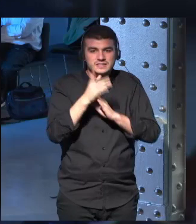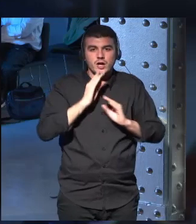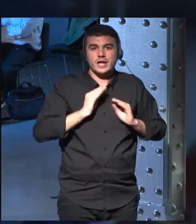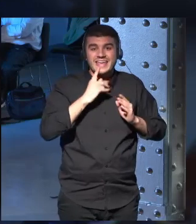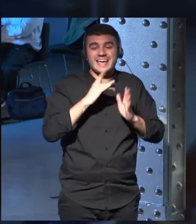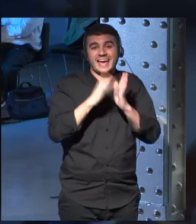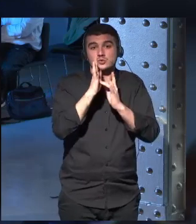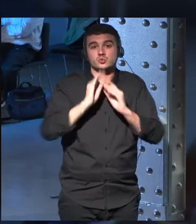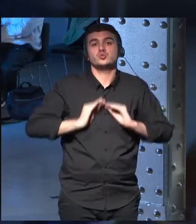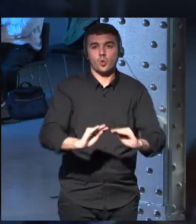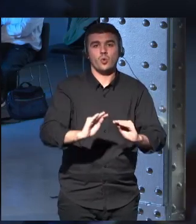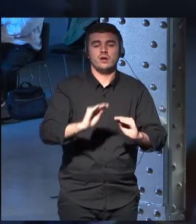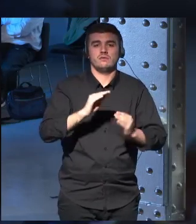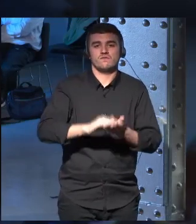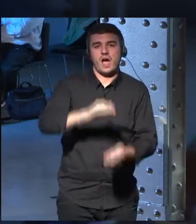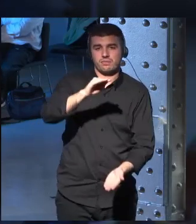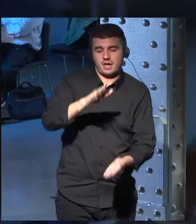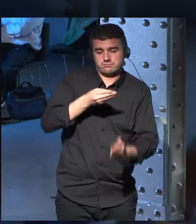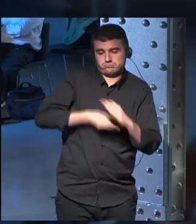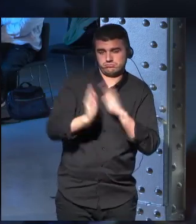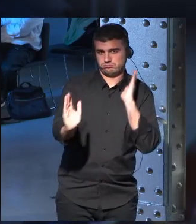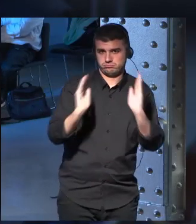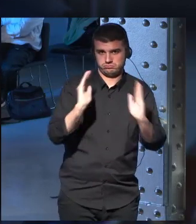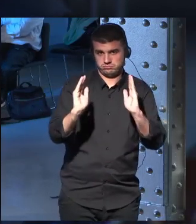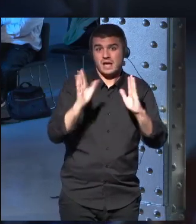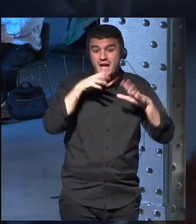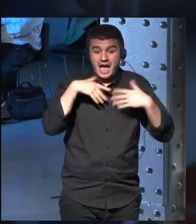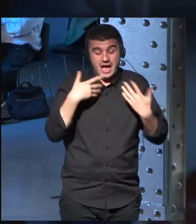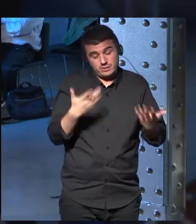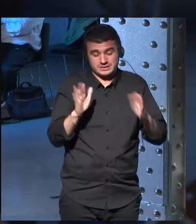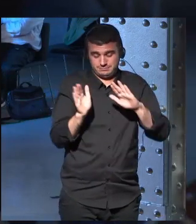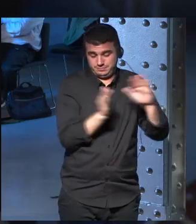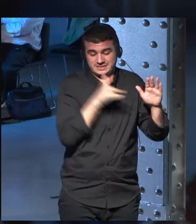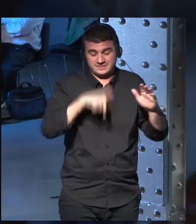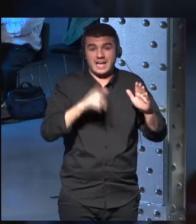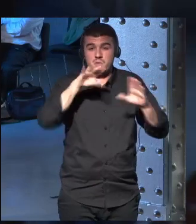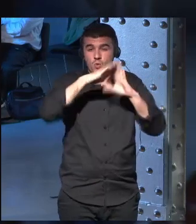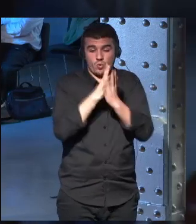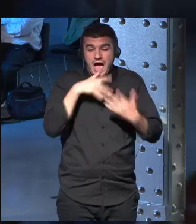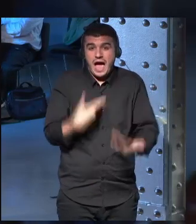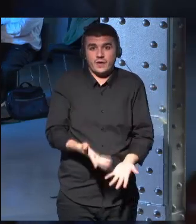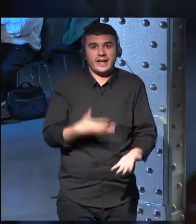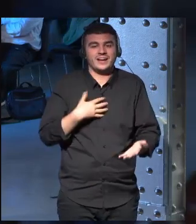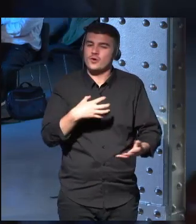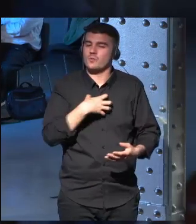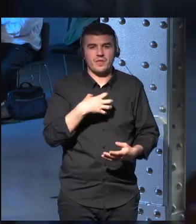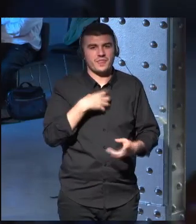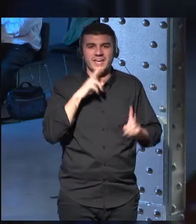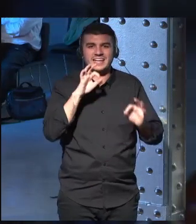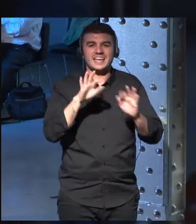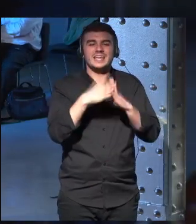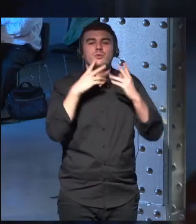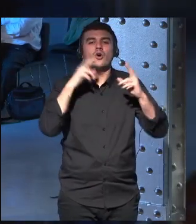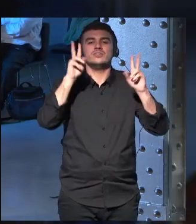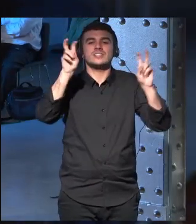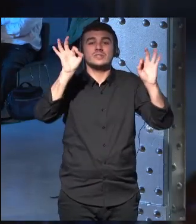But in the world that we have, it's not possible to publish a book without a title, So there we are.